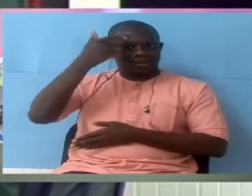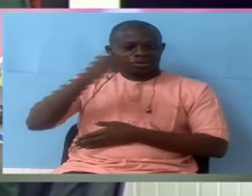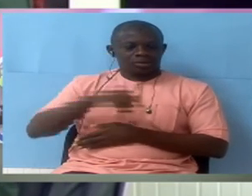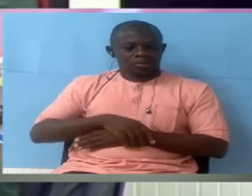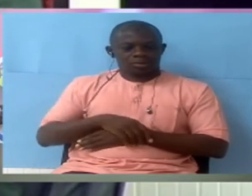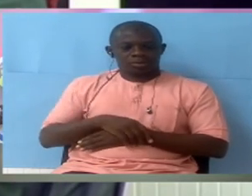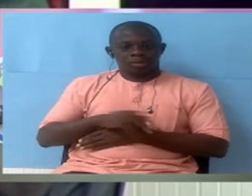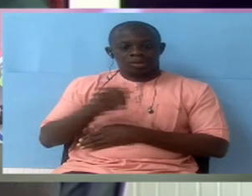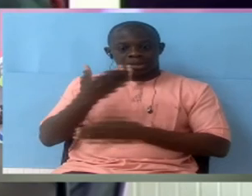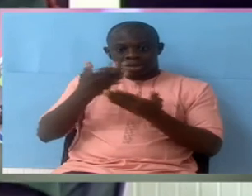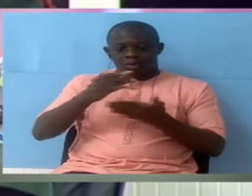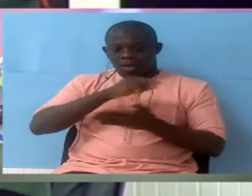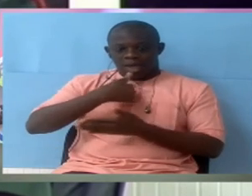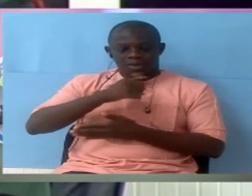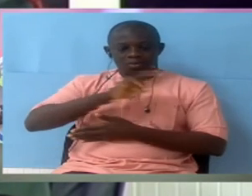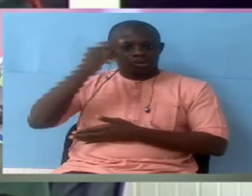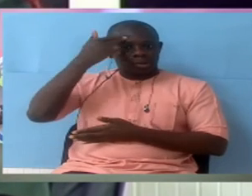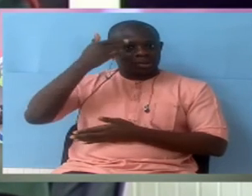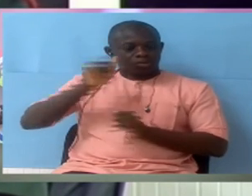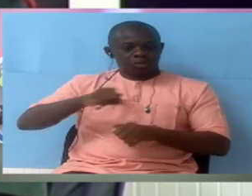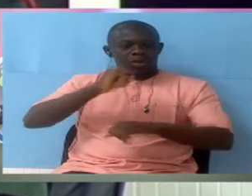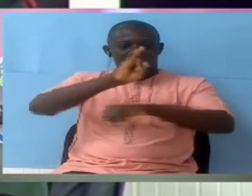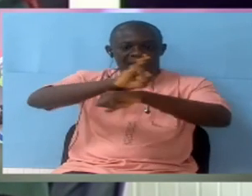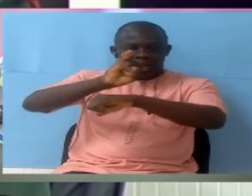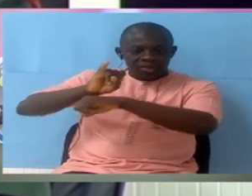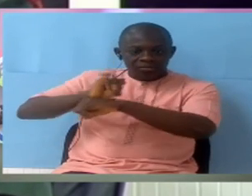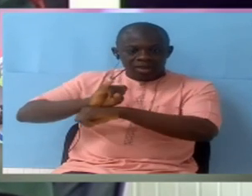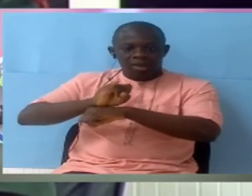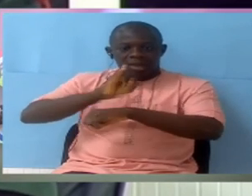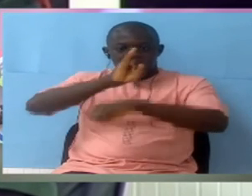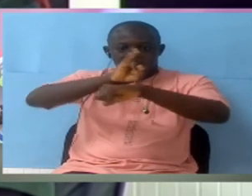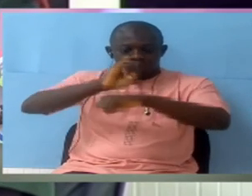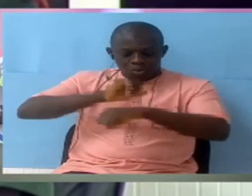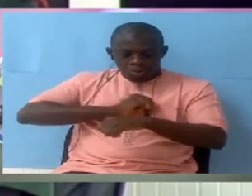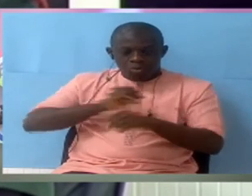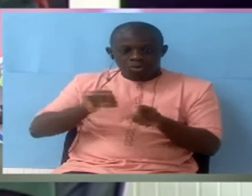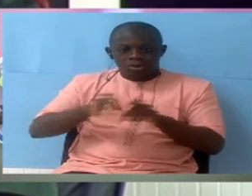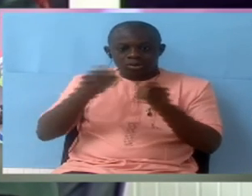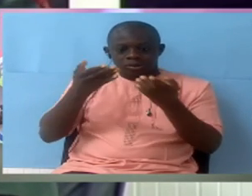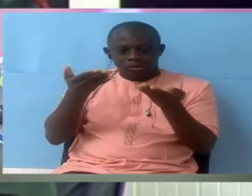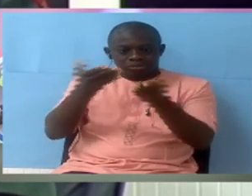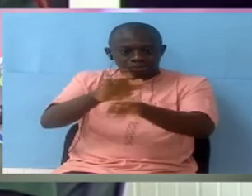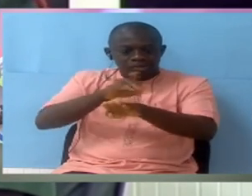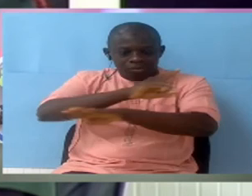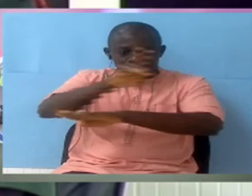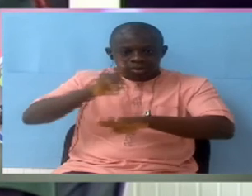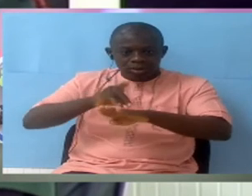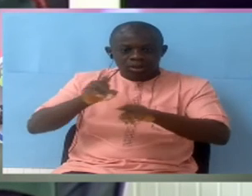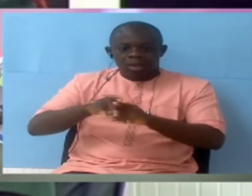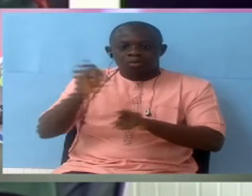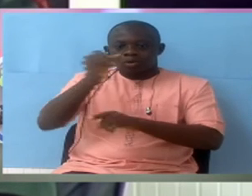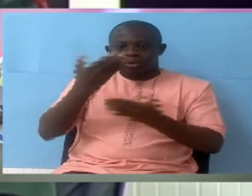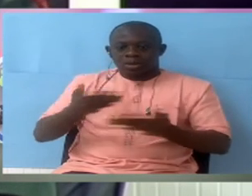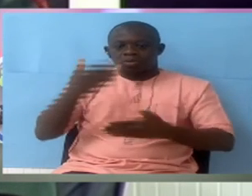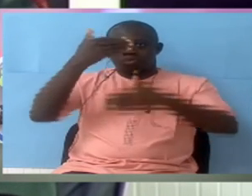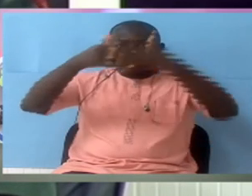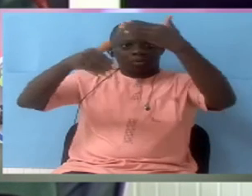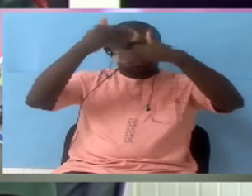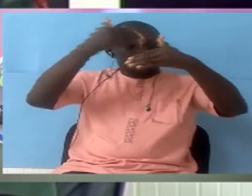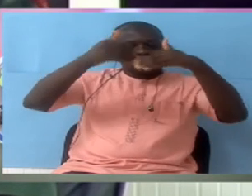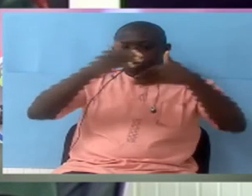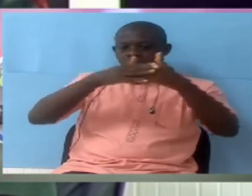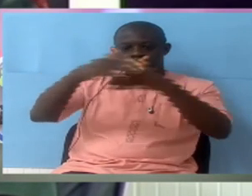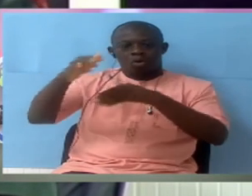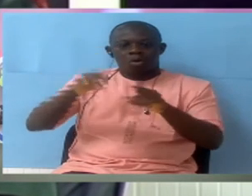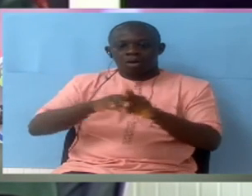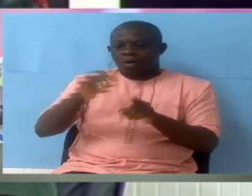buildings there. Way legui de go mané on that general area. Go mané ding ko mëna xamé ndax ci amna ay tabax yu bari yo xamné def nañ ko